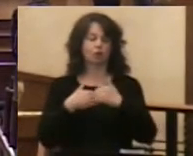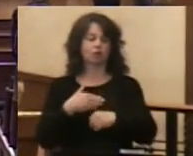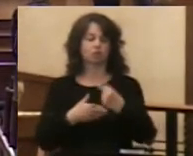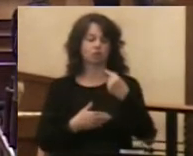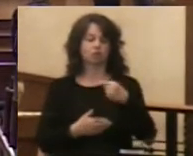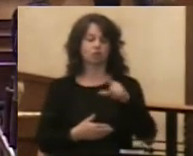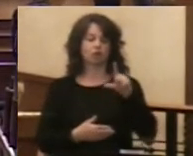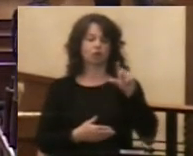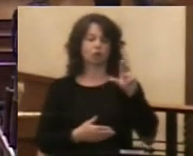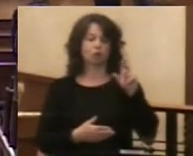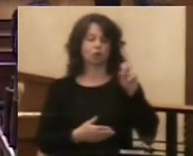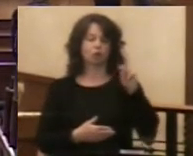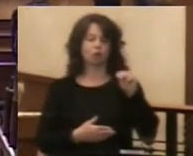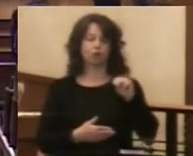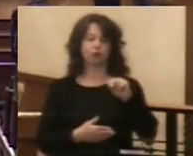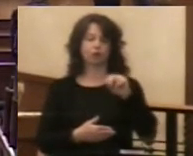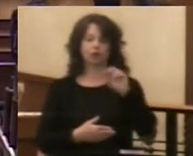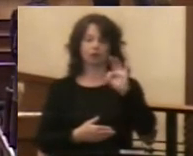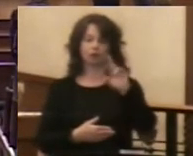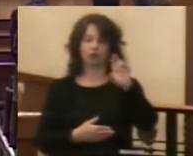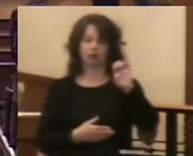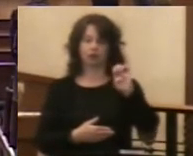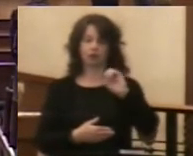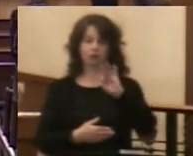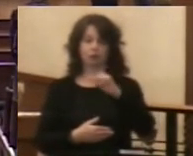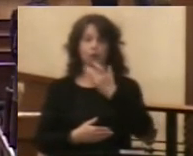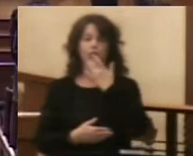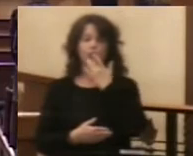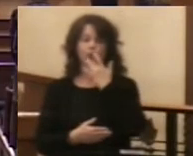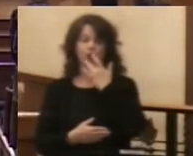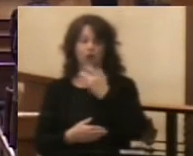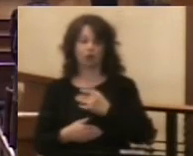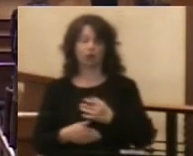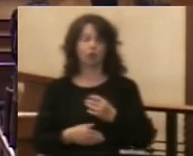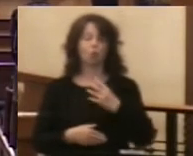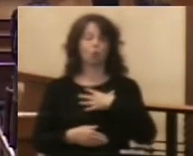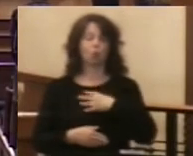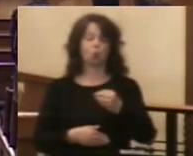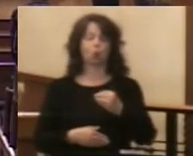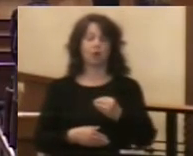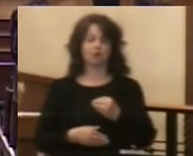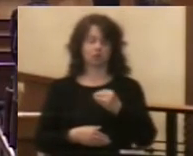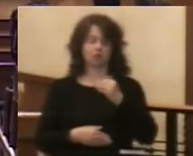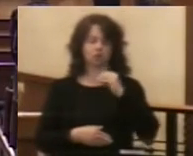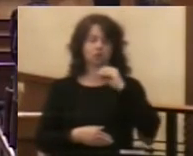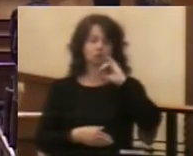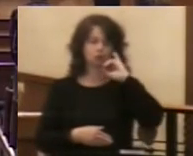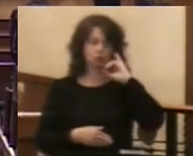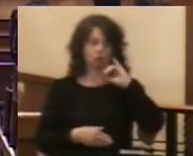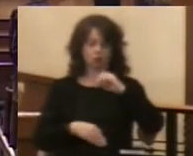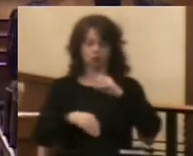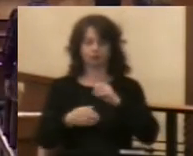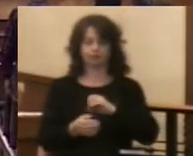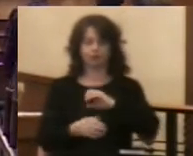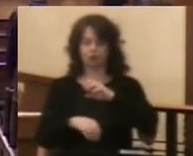prefer white grape juice to the red wine, please let your server know. The ushers will call upon you. Please be seated.